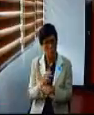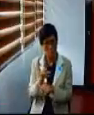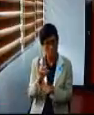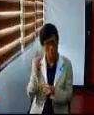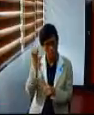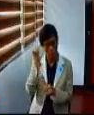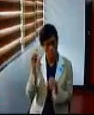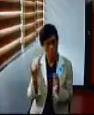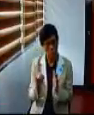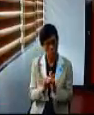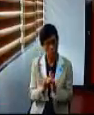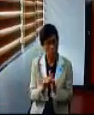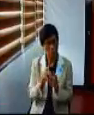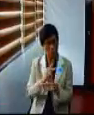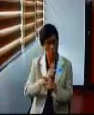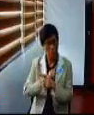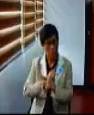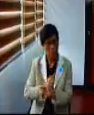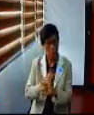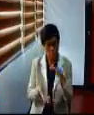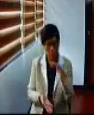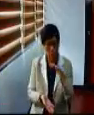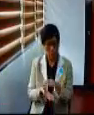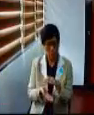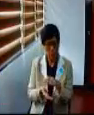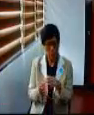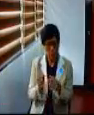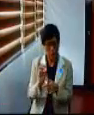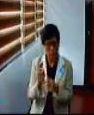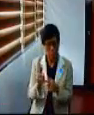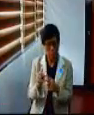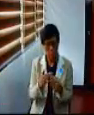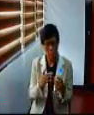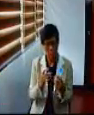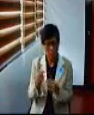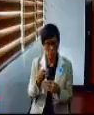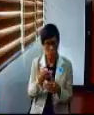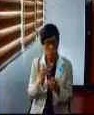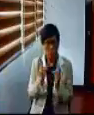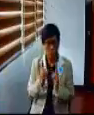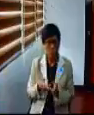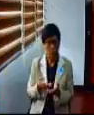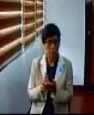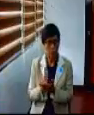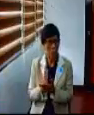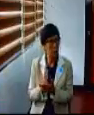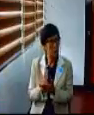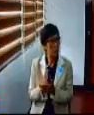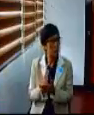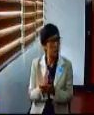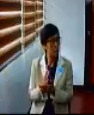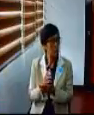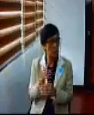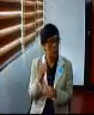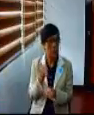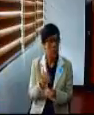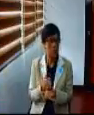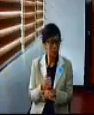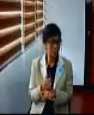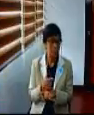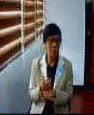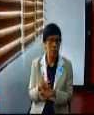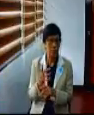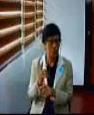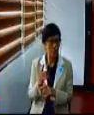and prevent or mitigate or undertake human rights due diligence? Well, I have set out here five